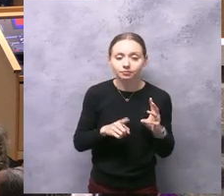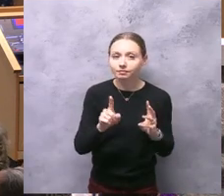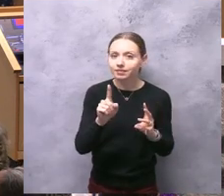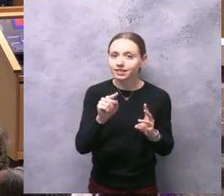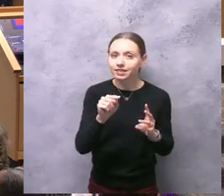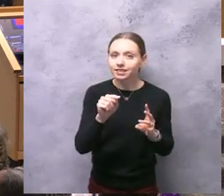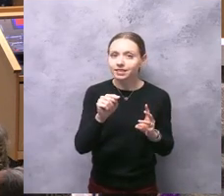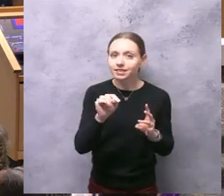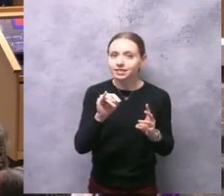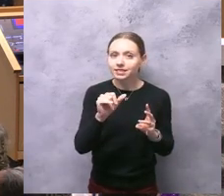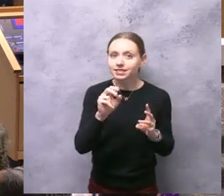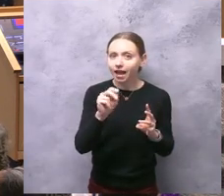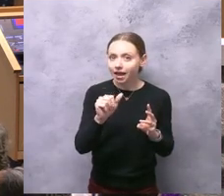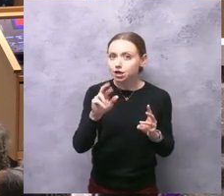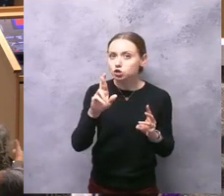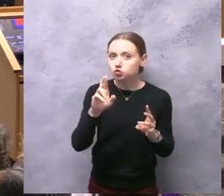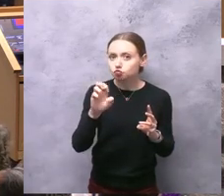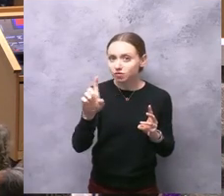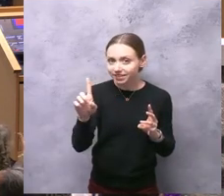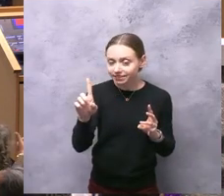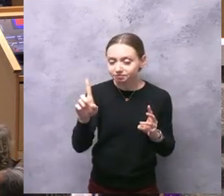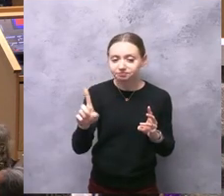Tiana Reed,